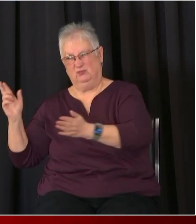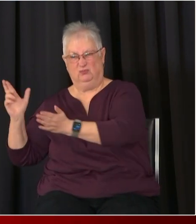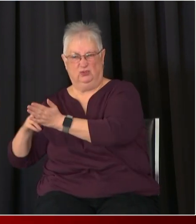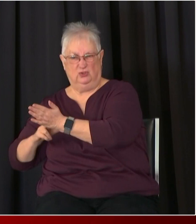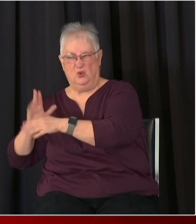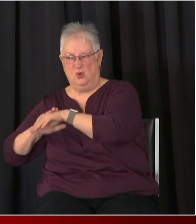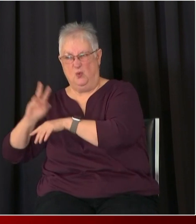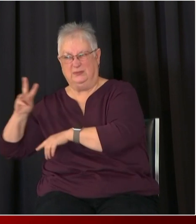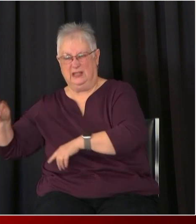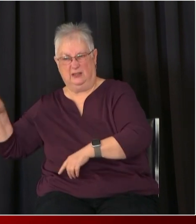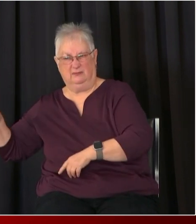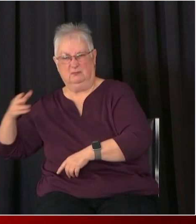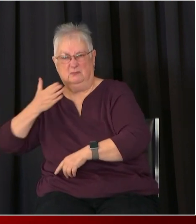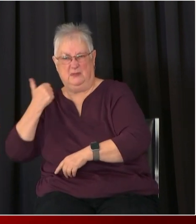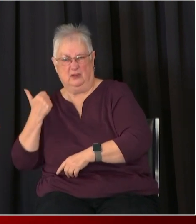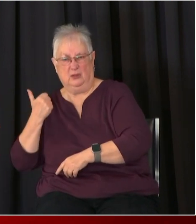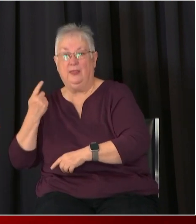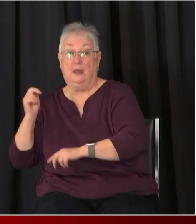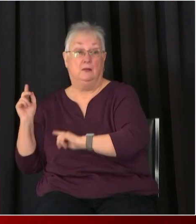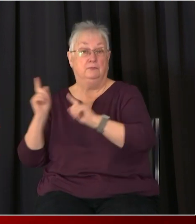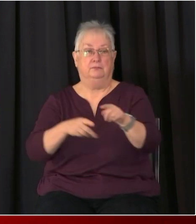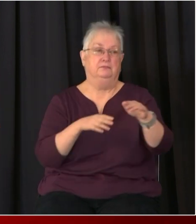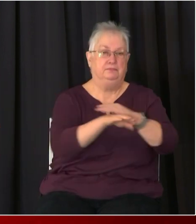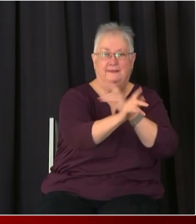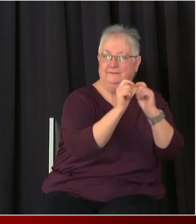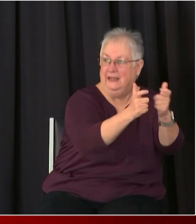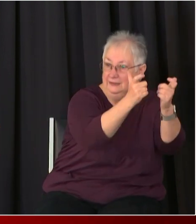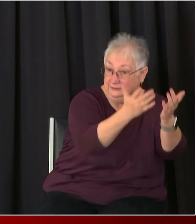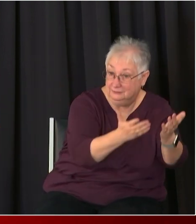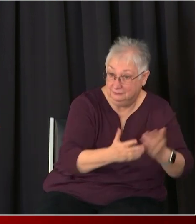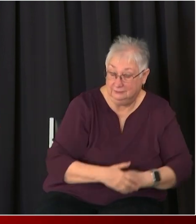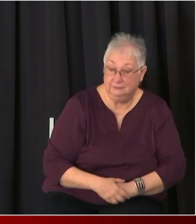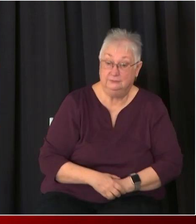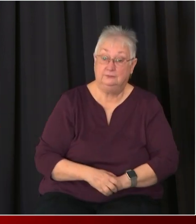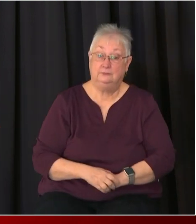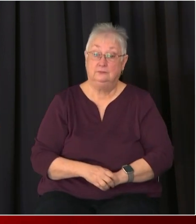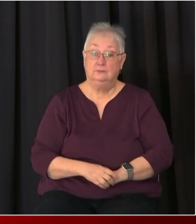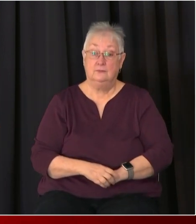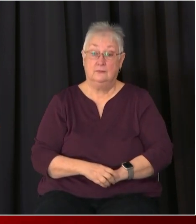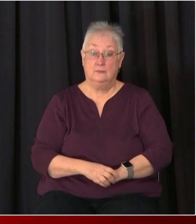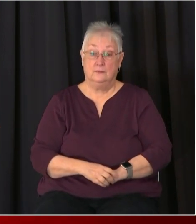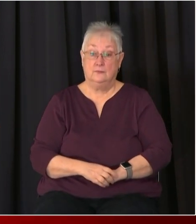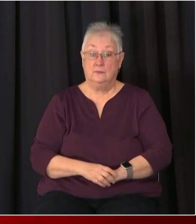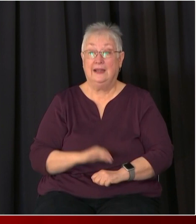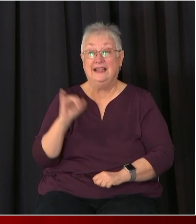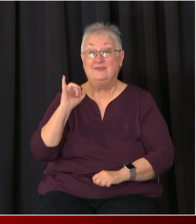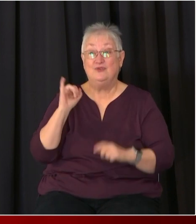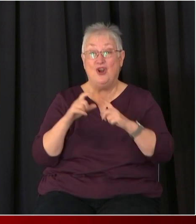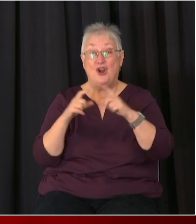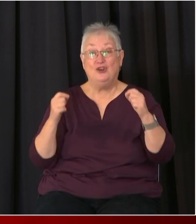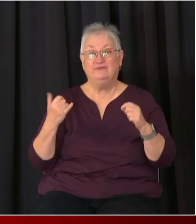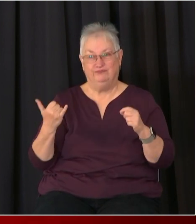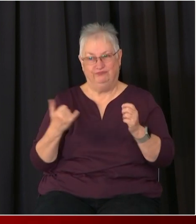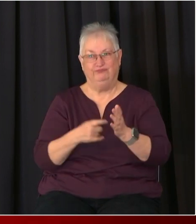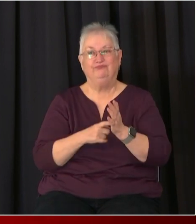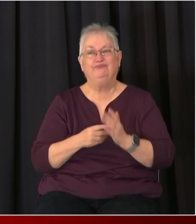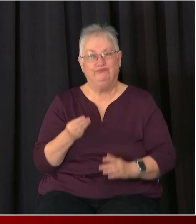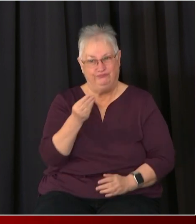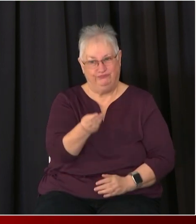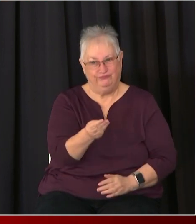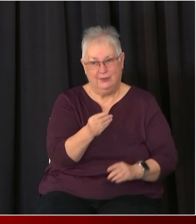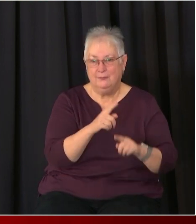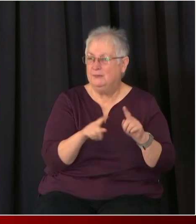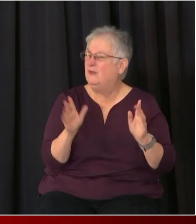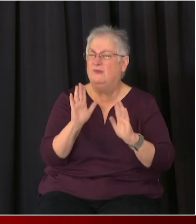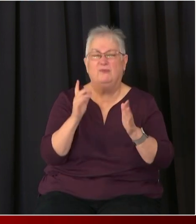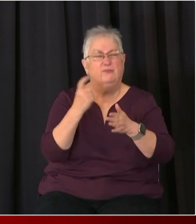at the testing location. You will not be asked to provide a copay, but providing that information allows